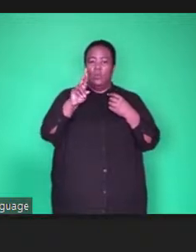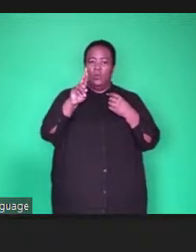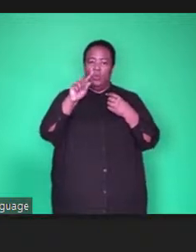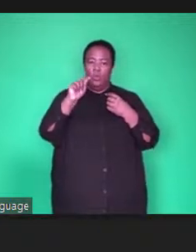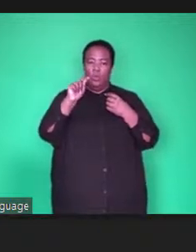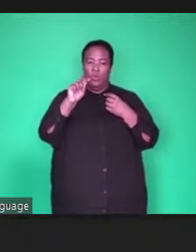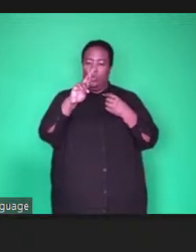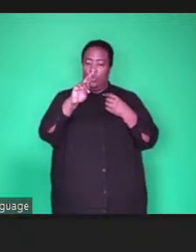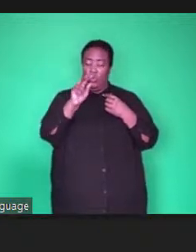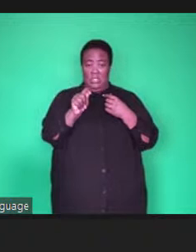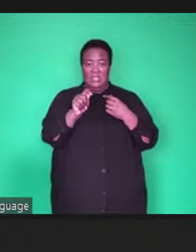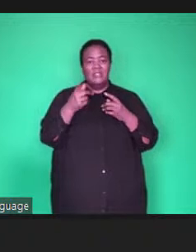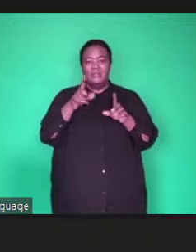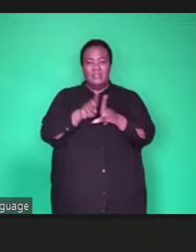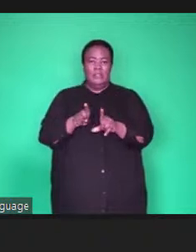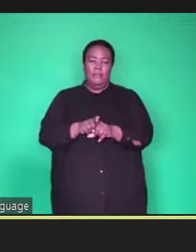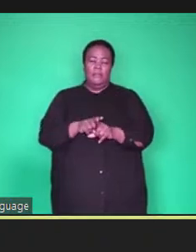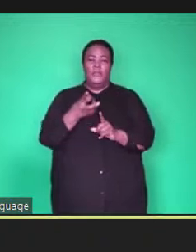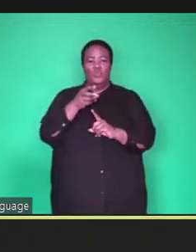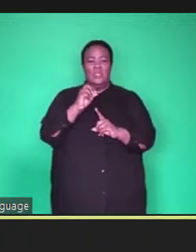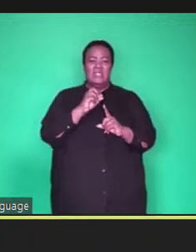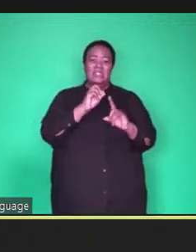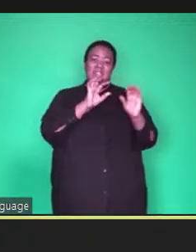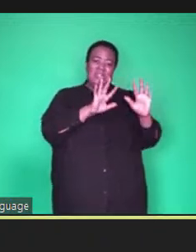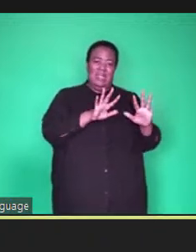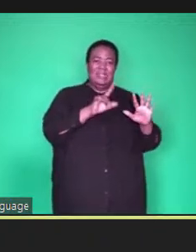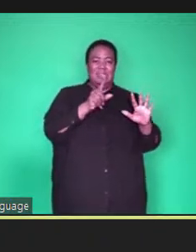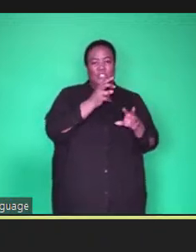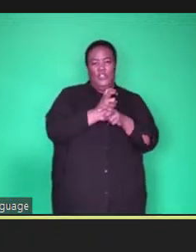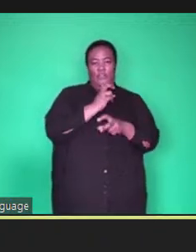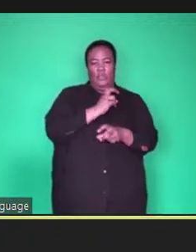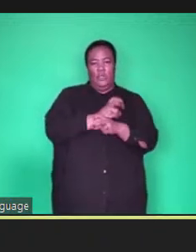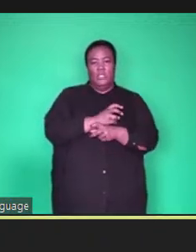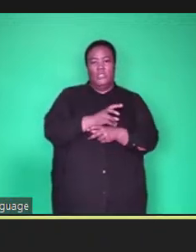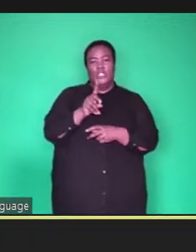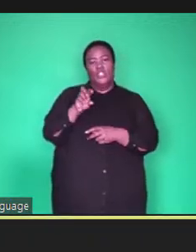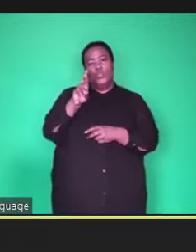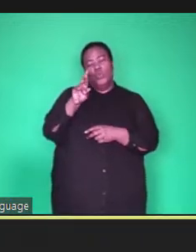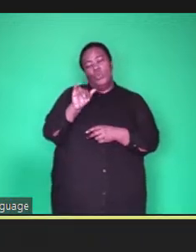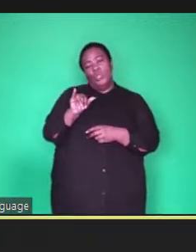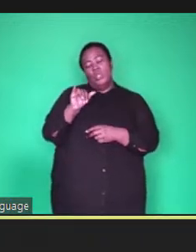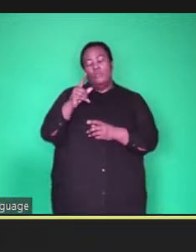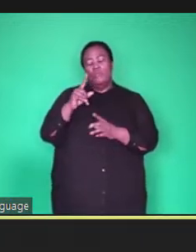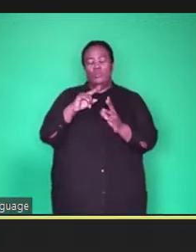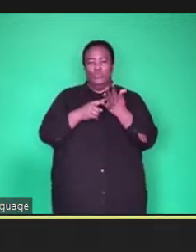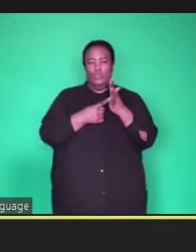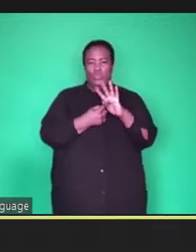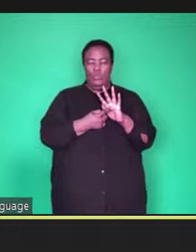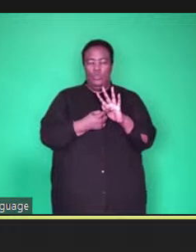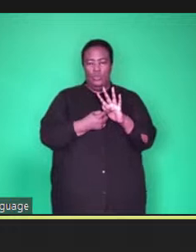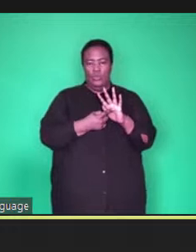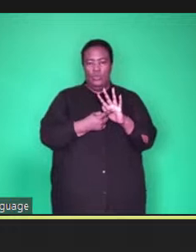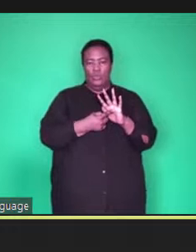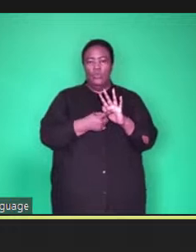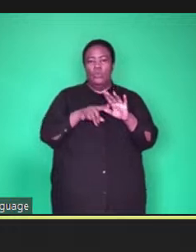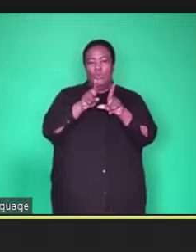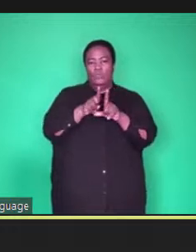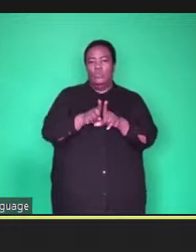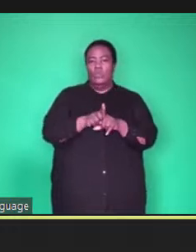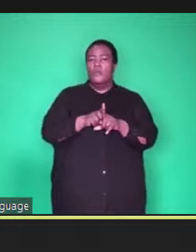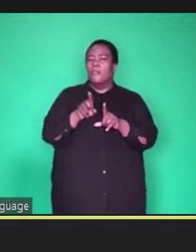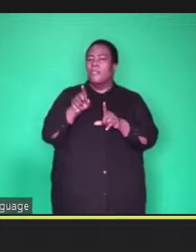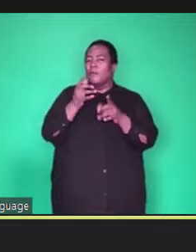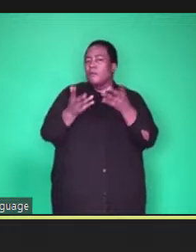message. 2010 is difficult here. Dori was showing that too, and whether this is